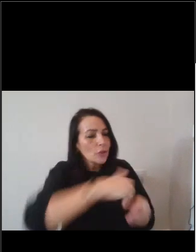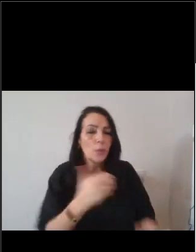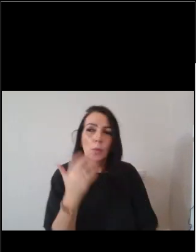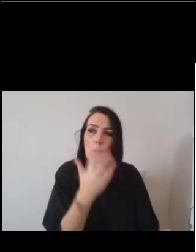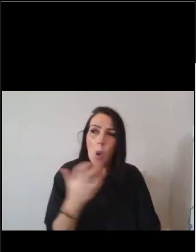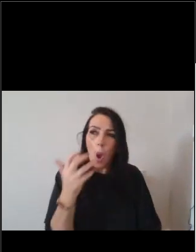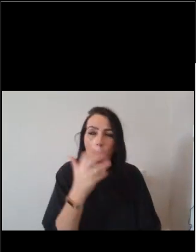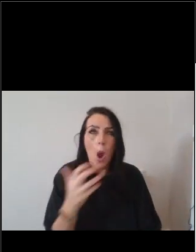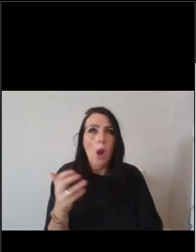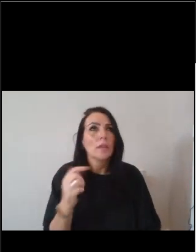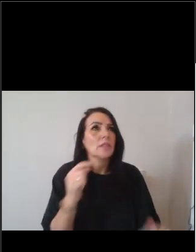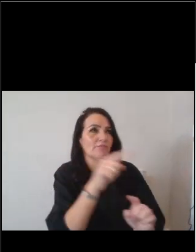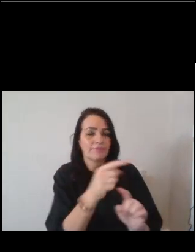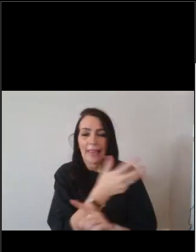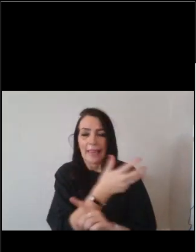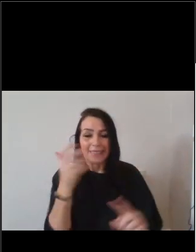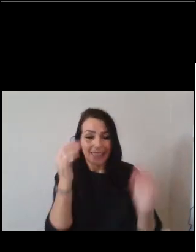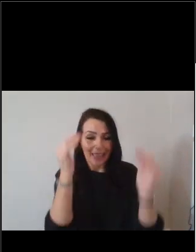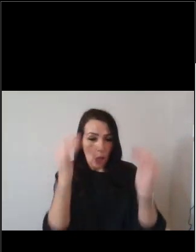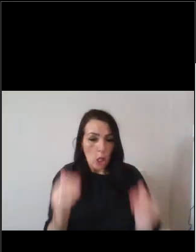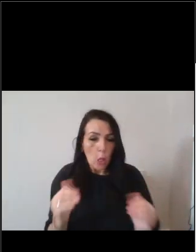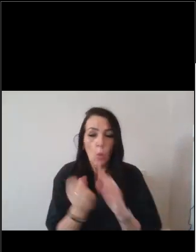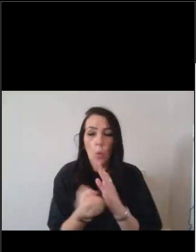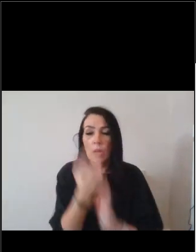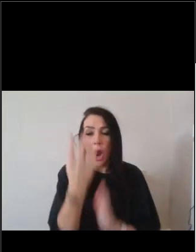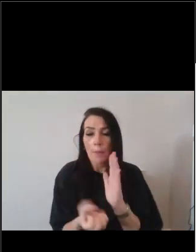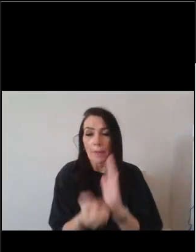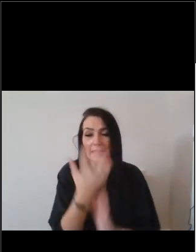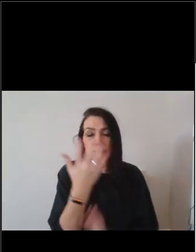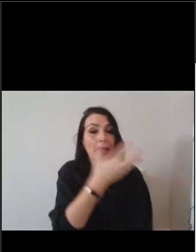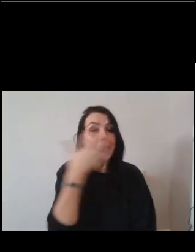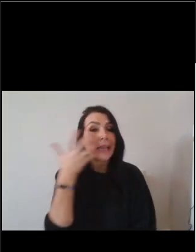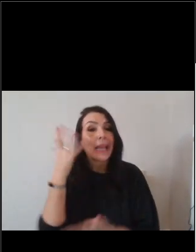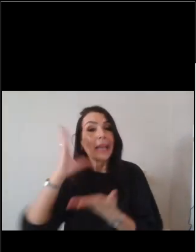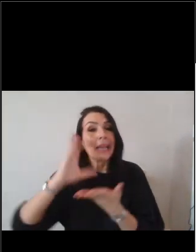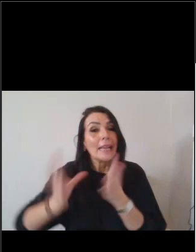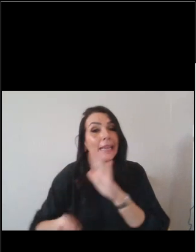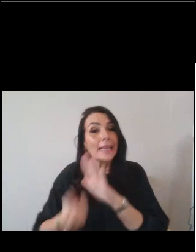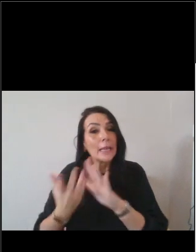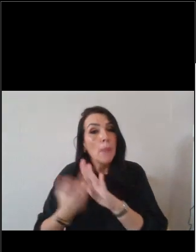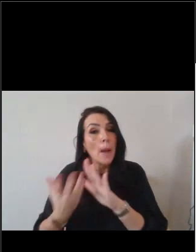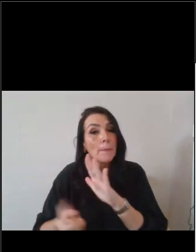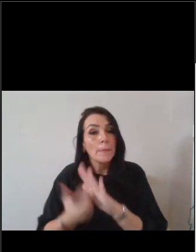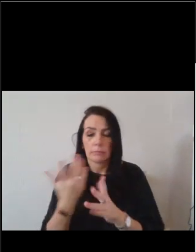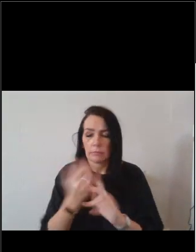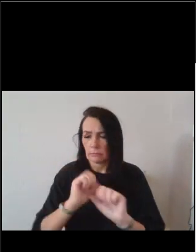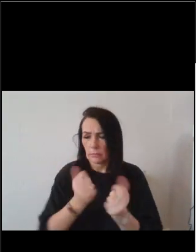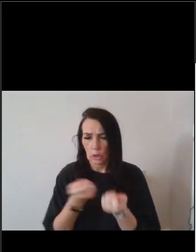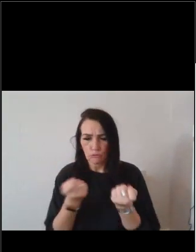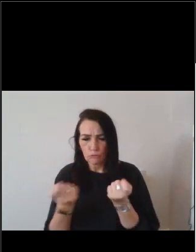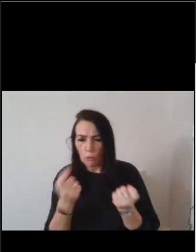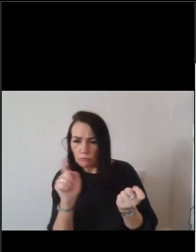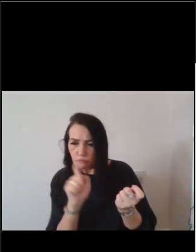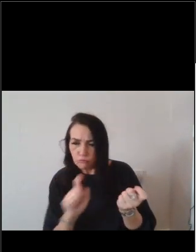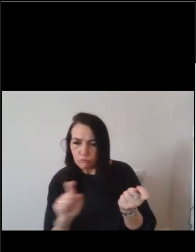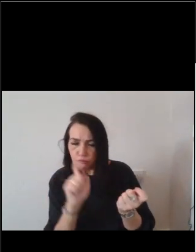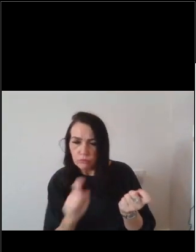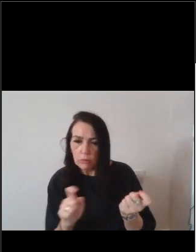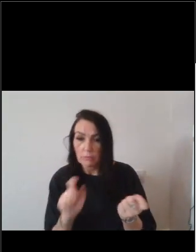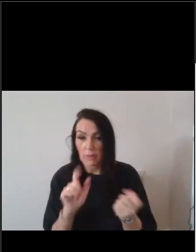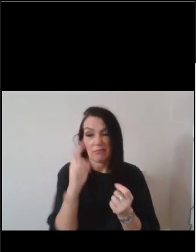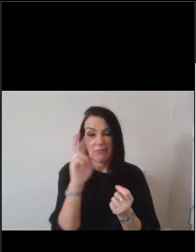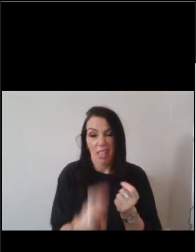zero carbon energy sources like heat pumps, and they're controlled efficiently. You may share or own an electric